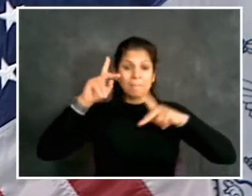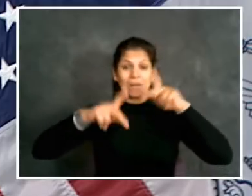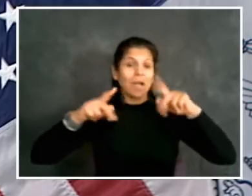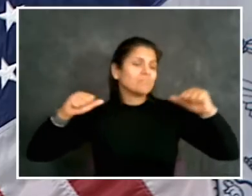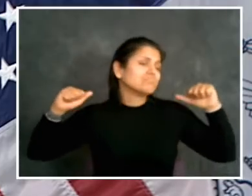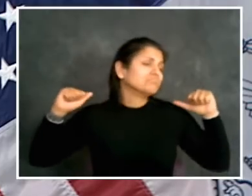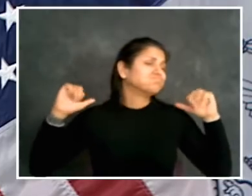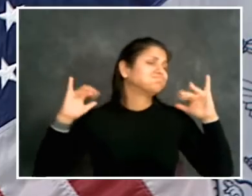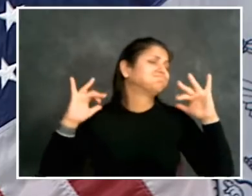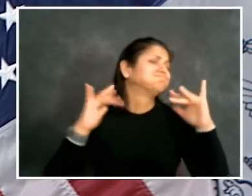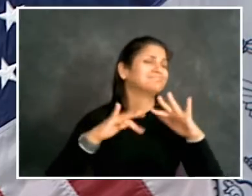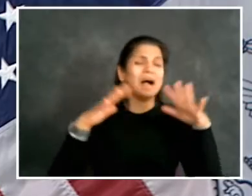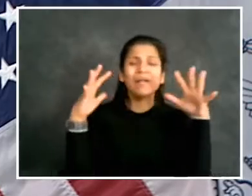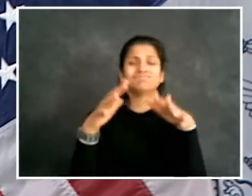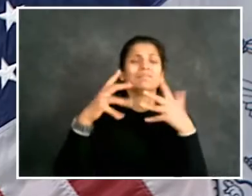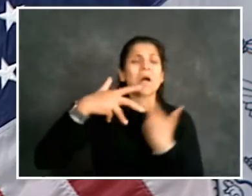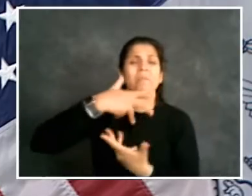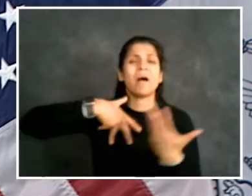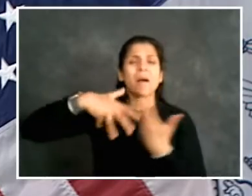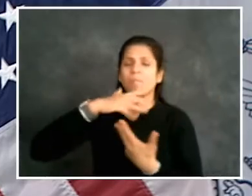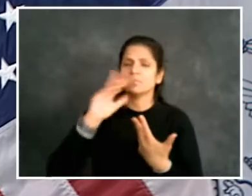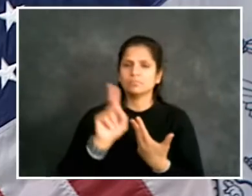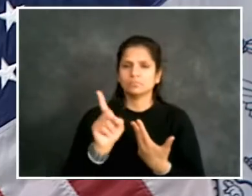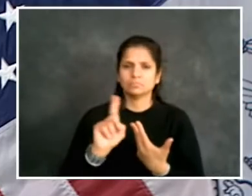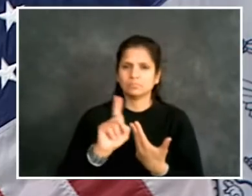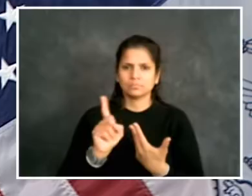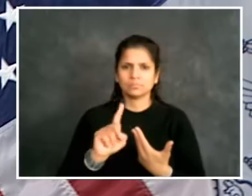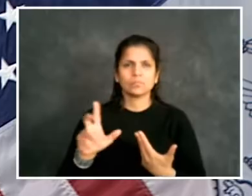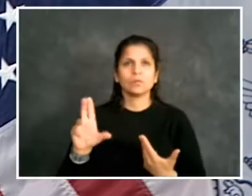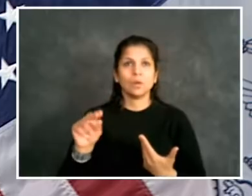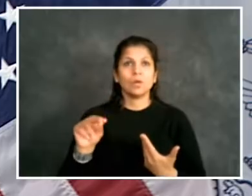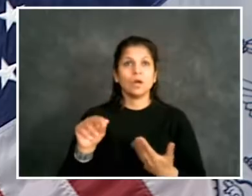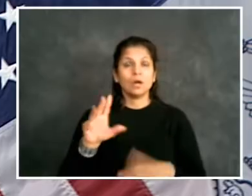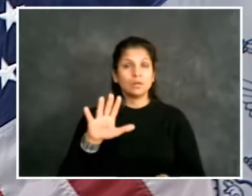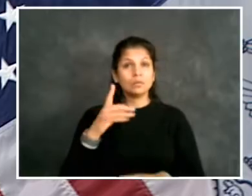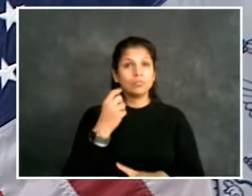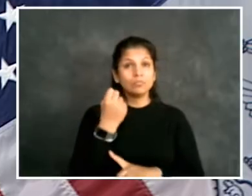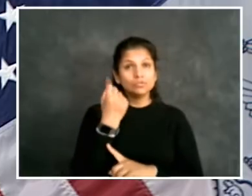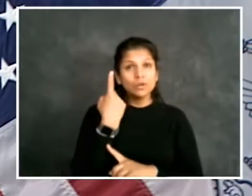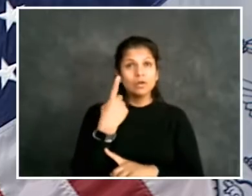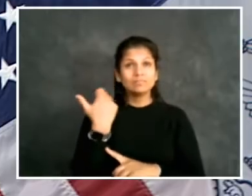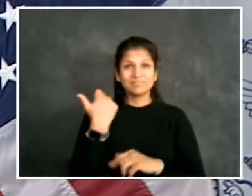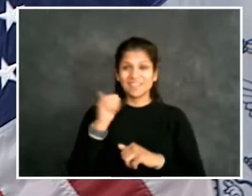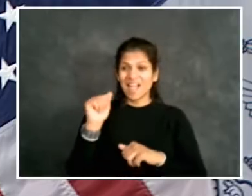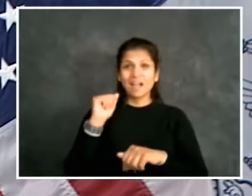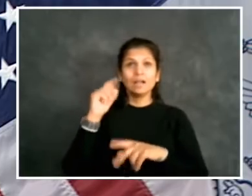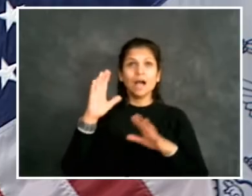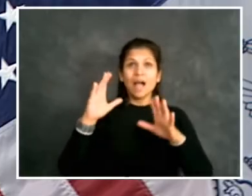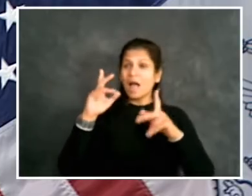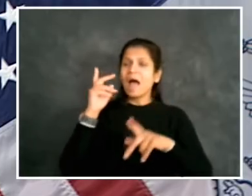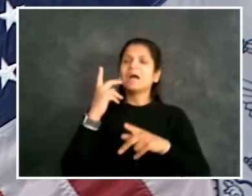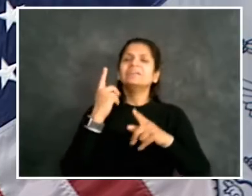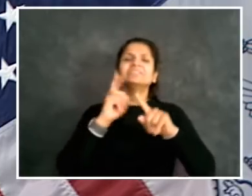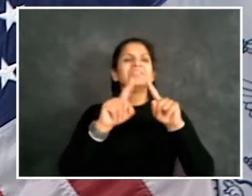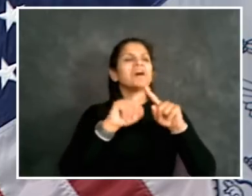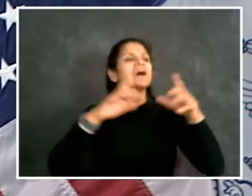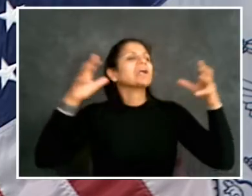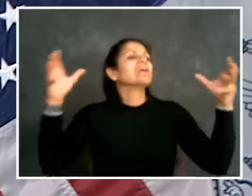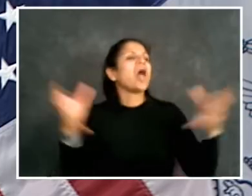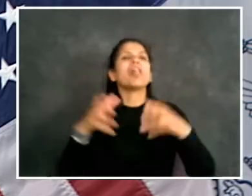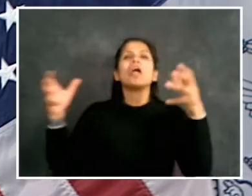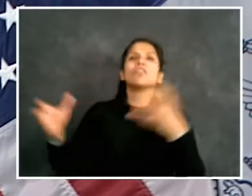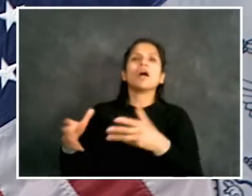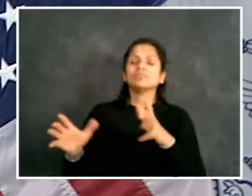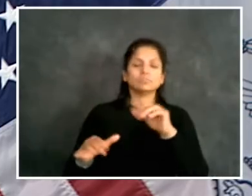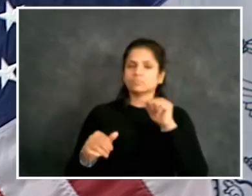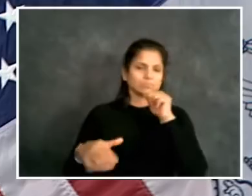unacceptable. I used the point about hundreds and thousands to say that's not even close. If you even think about